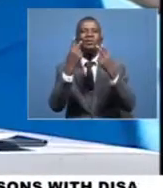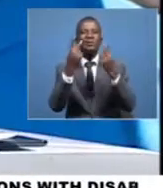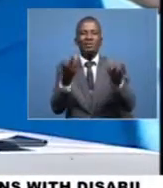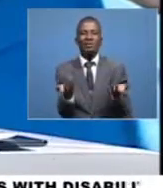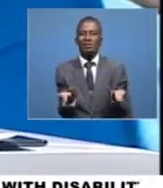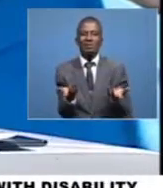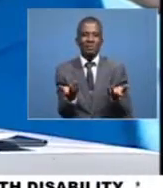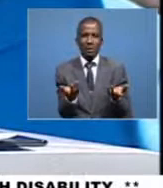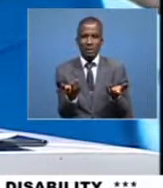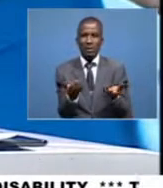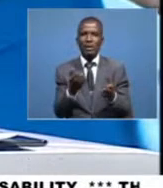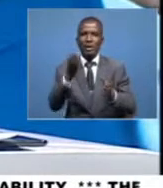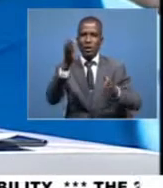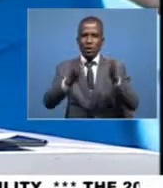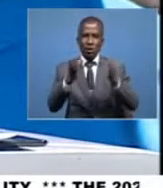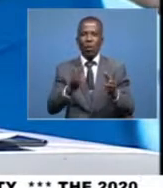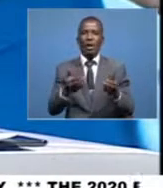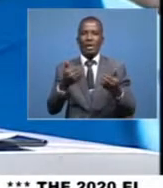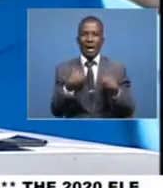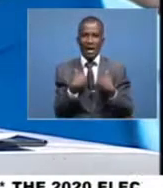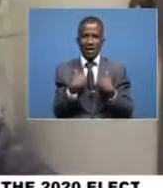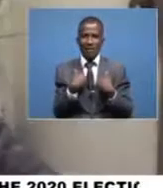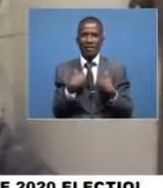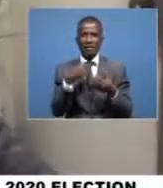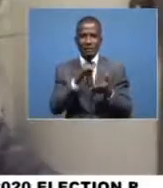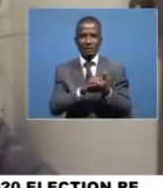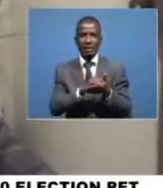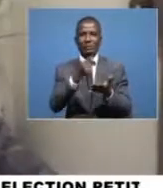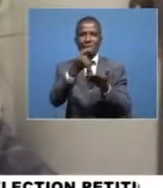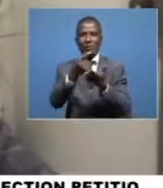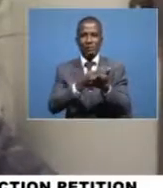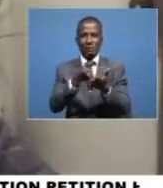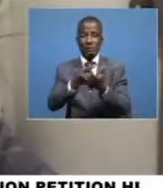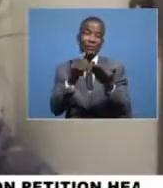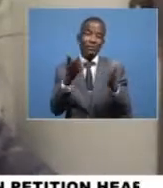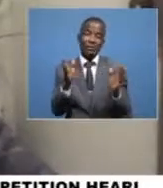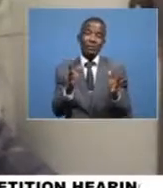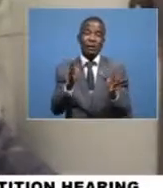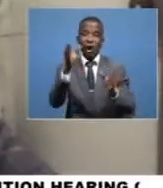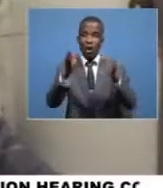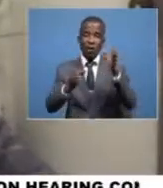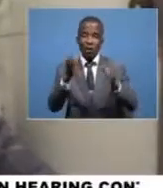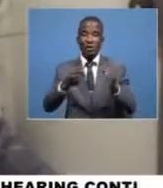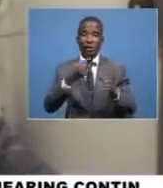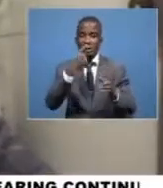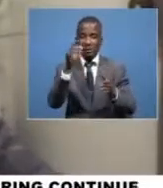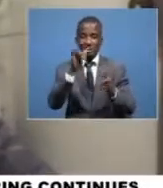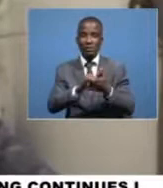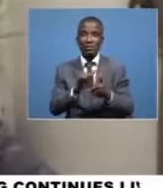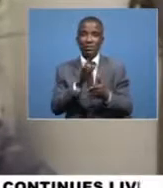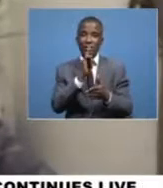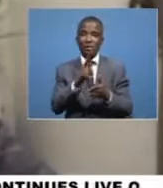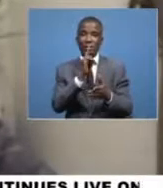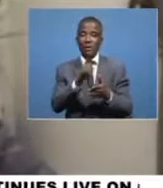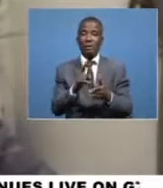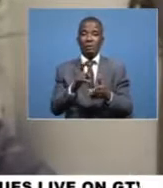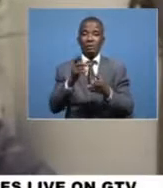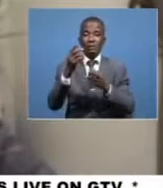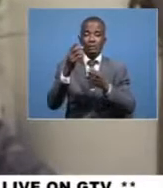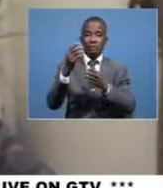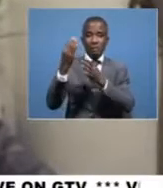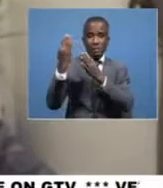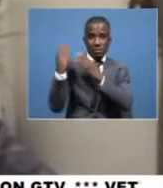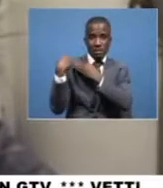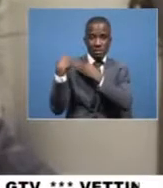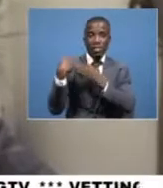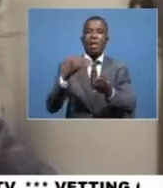So the evidence that the court has is what has been adduced so far. And the court made mention of the fact that the burden of